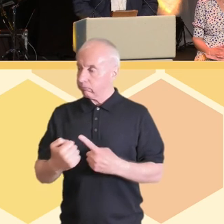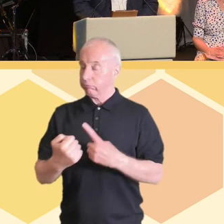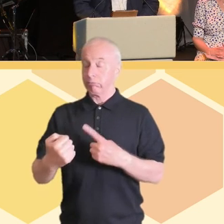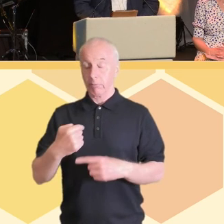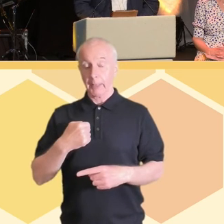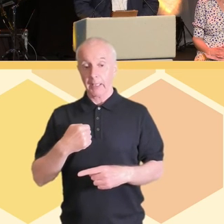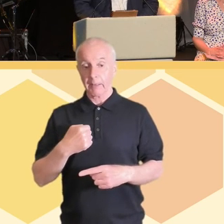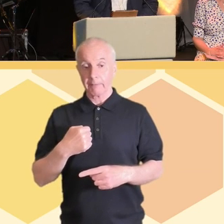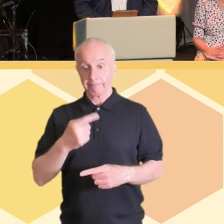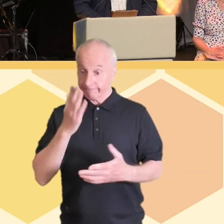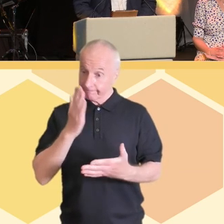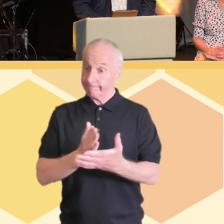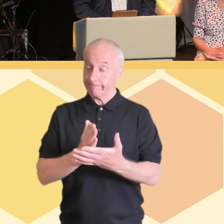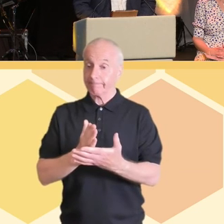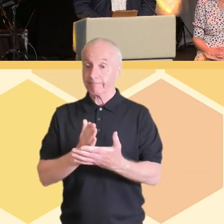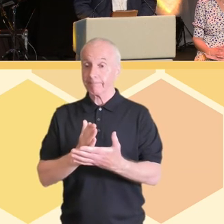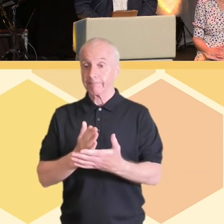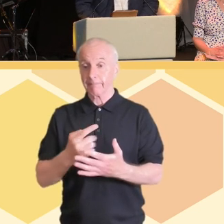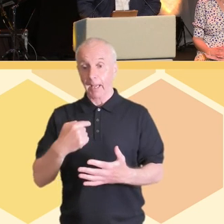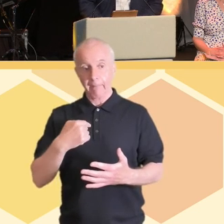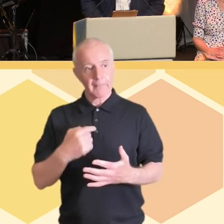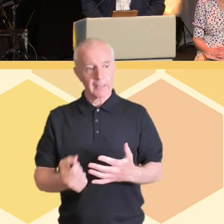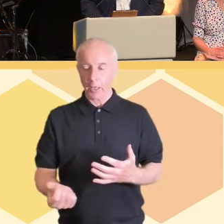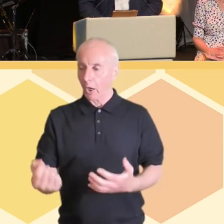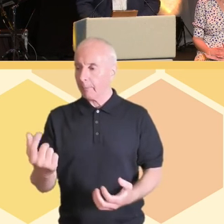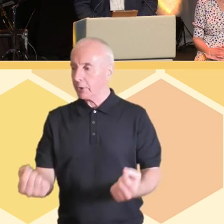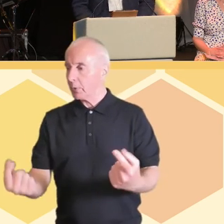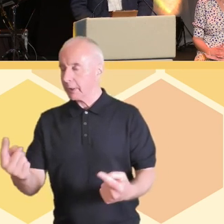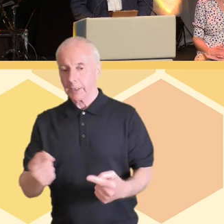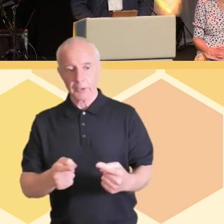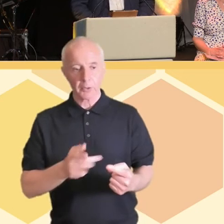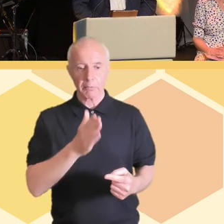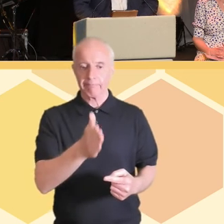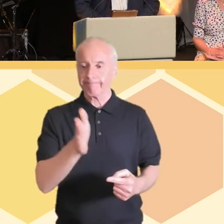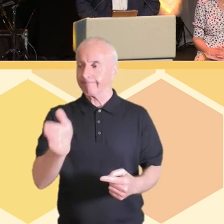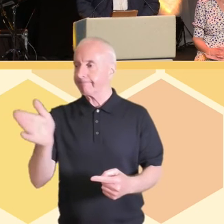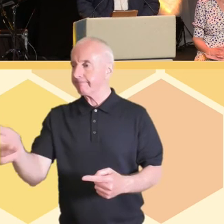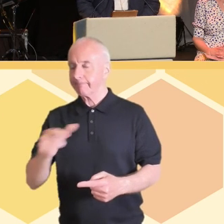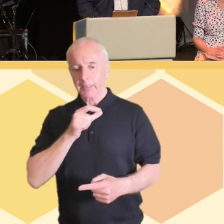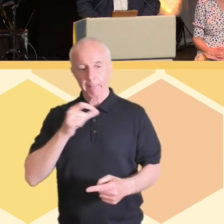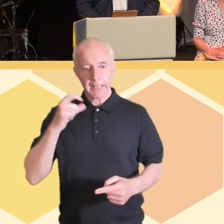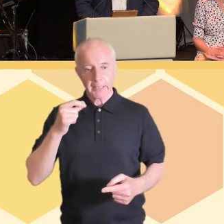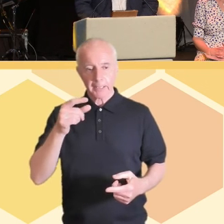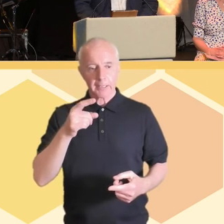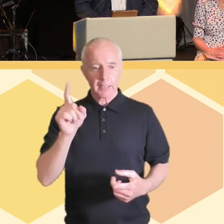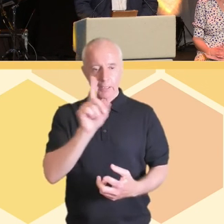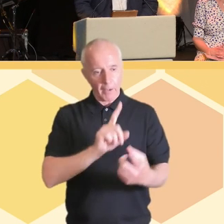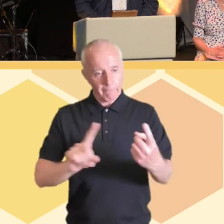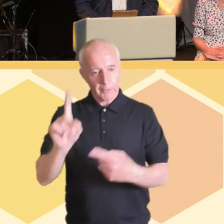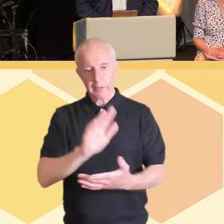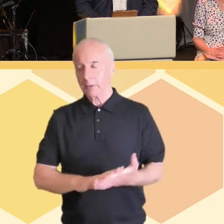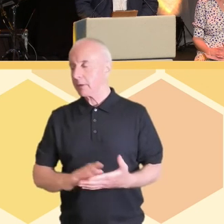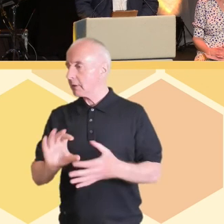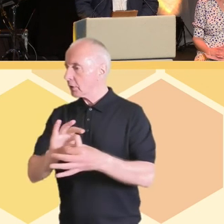reality has been that I've had the opportunity to speak at ministers' conferences, association assemblies,